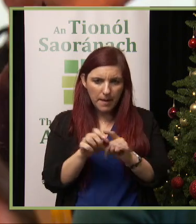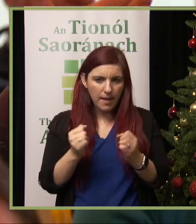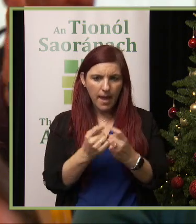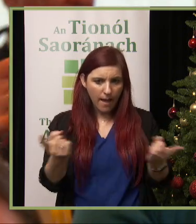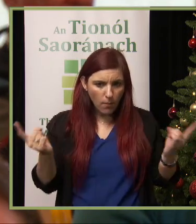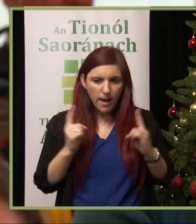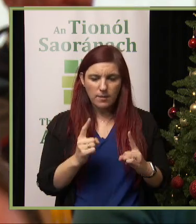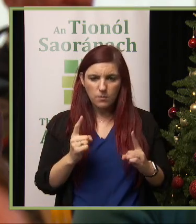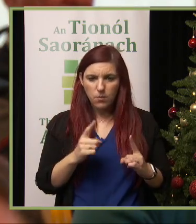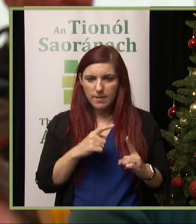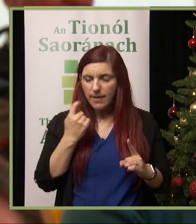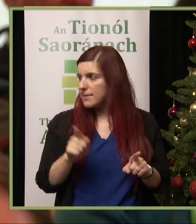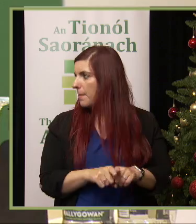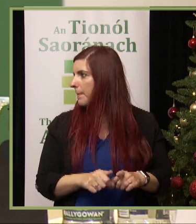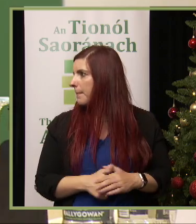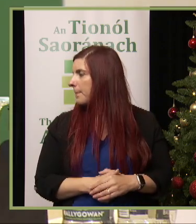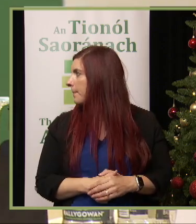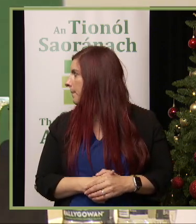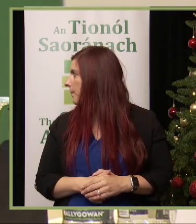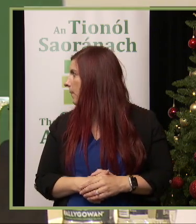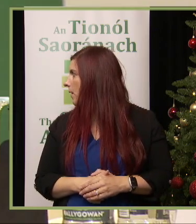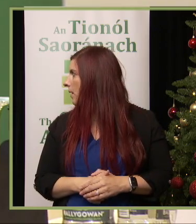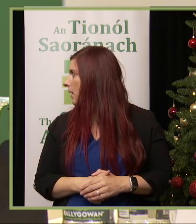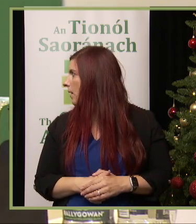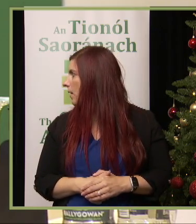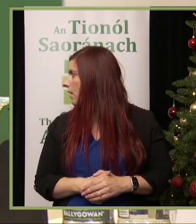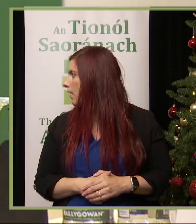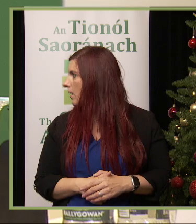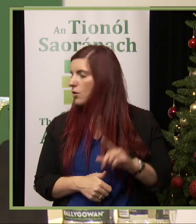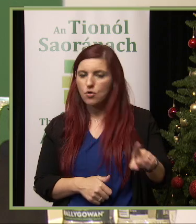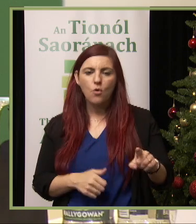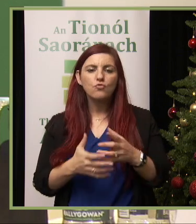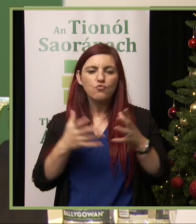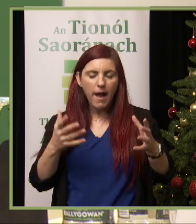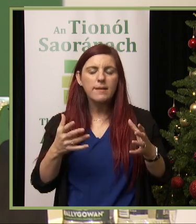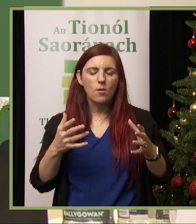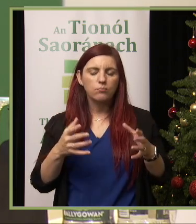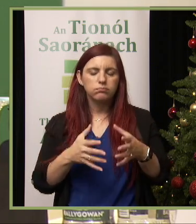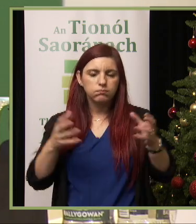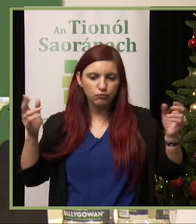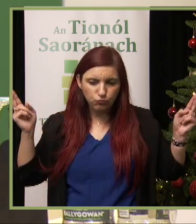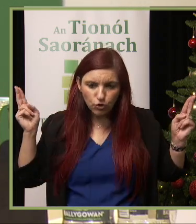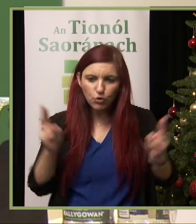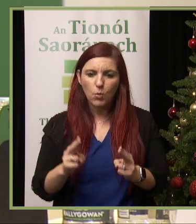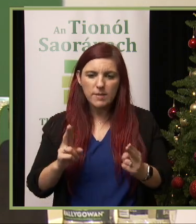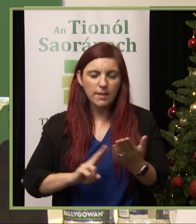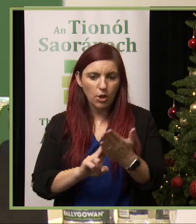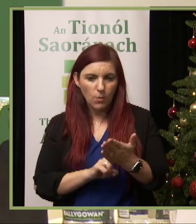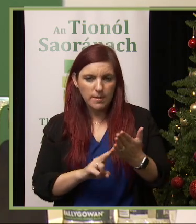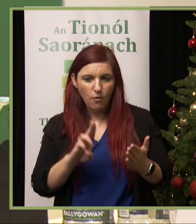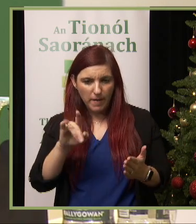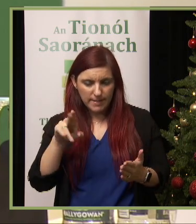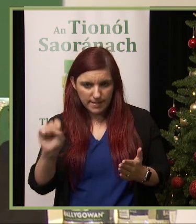in the domestic. Okay, thank you, Kenneth. I'm going to take this. To drastically reduce the use of pesticides, the state should incentivise